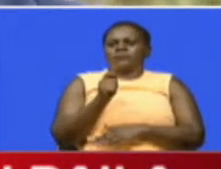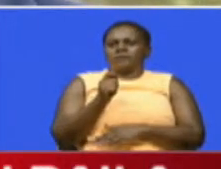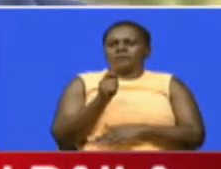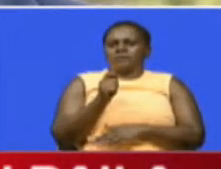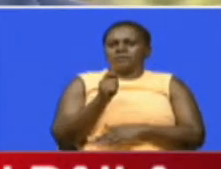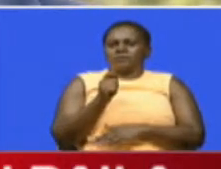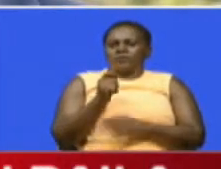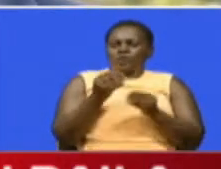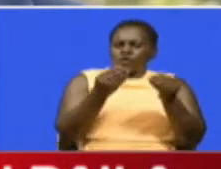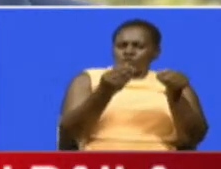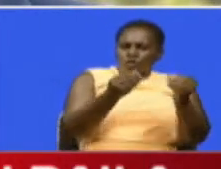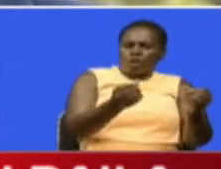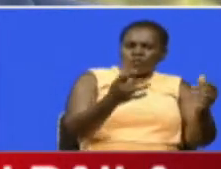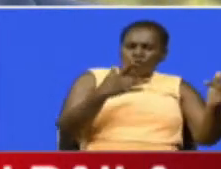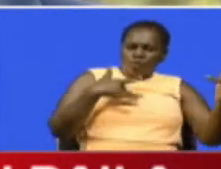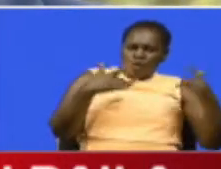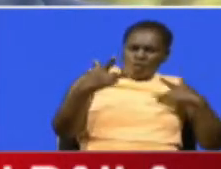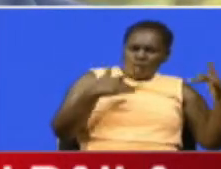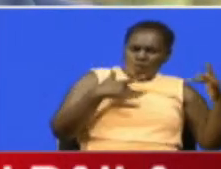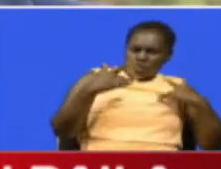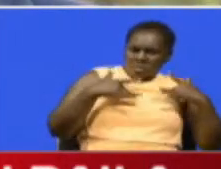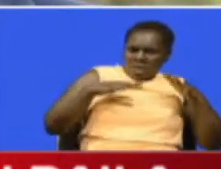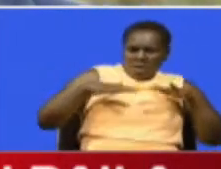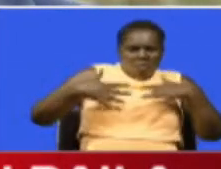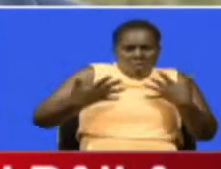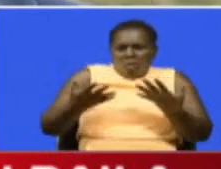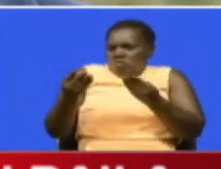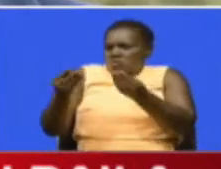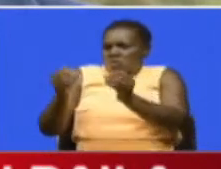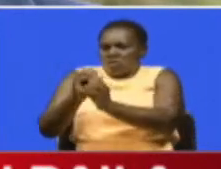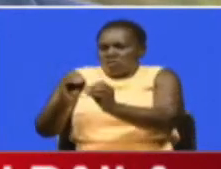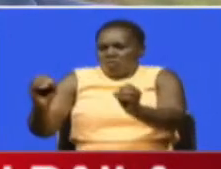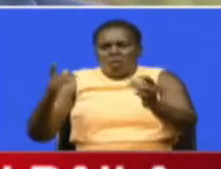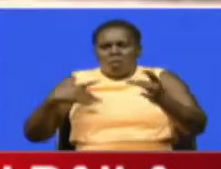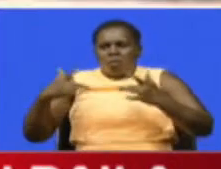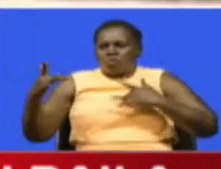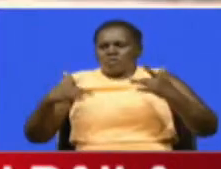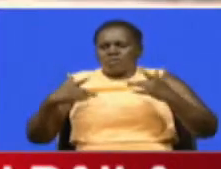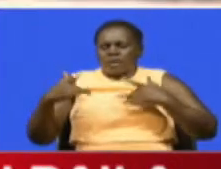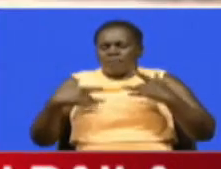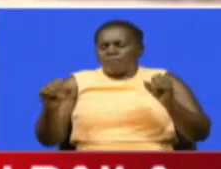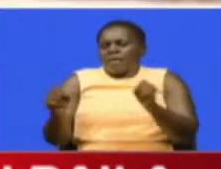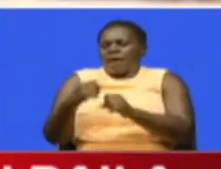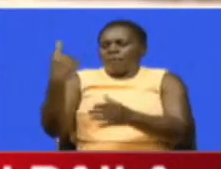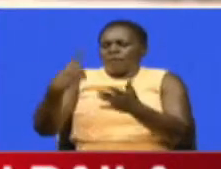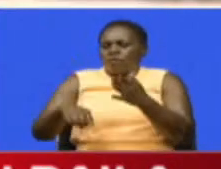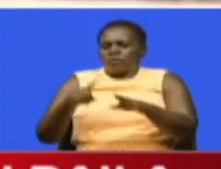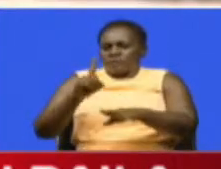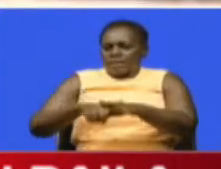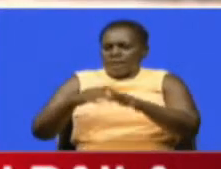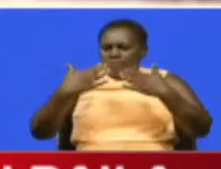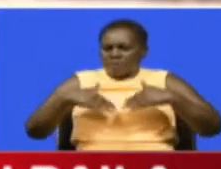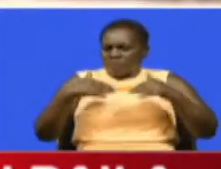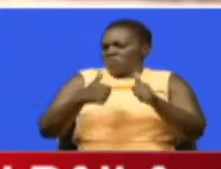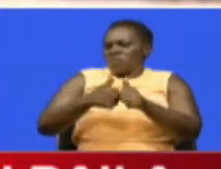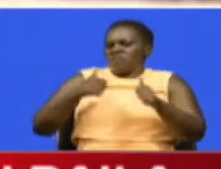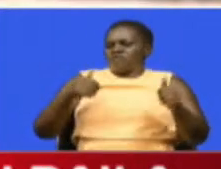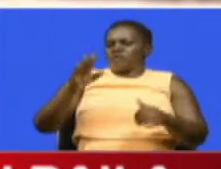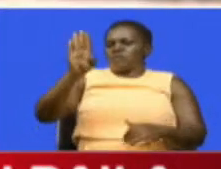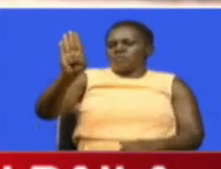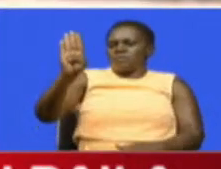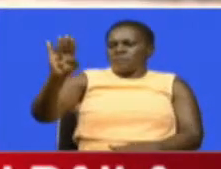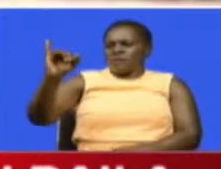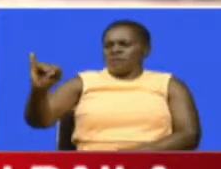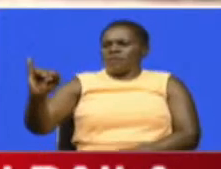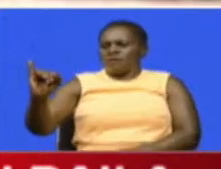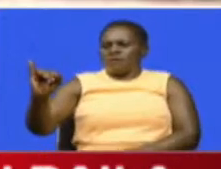really addresses their concerns or it does not address the concerns of the people. So what happens when the people reject this document